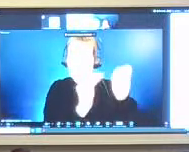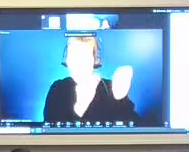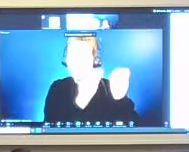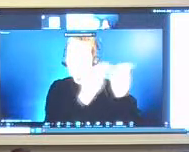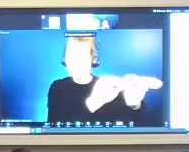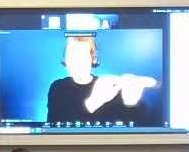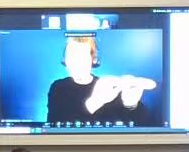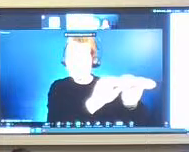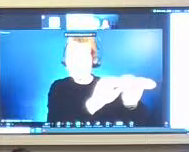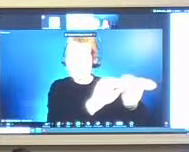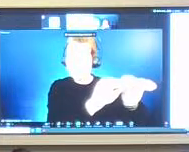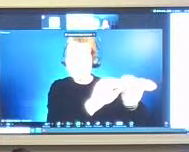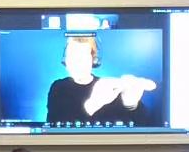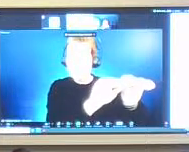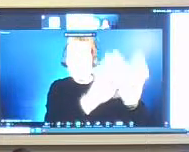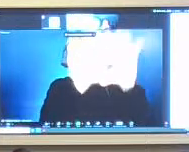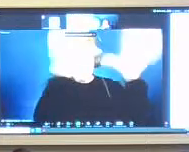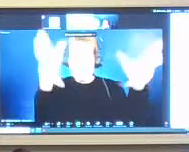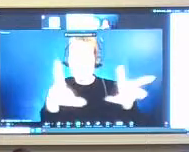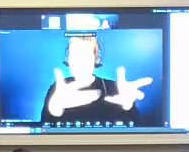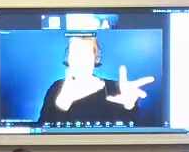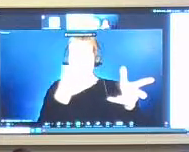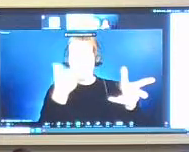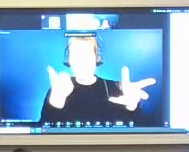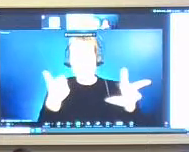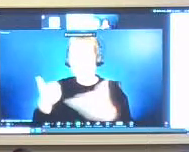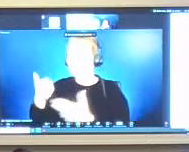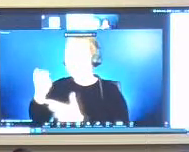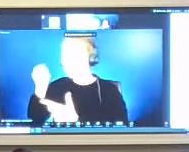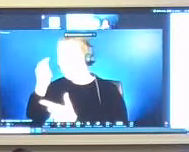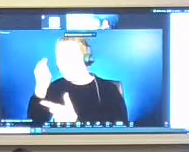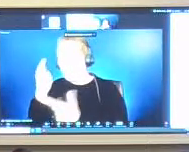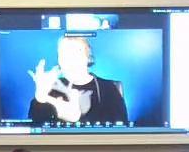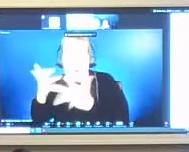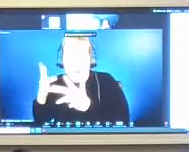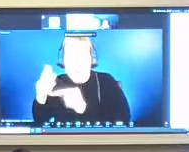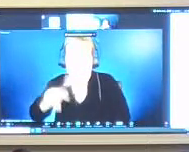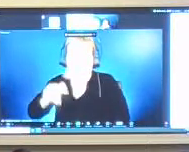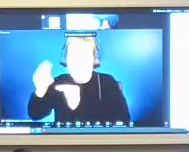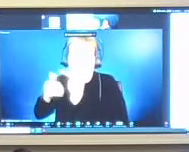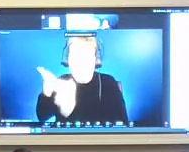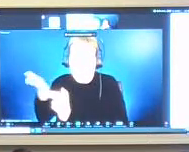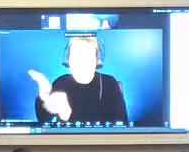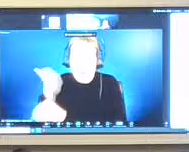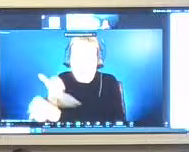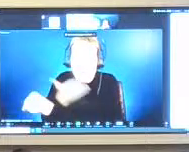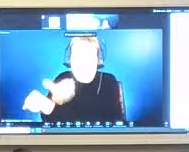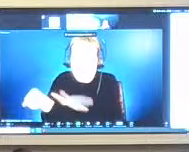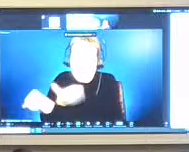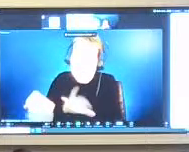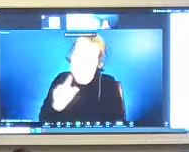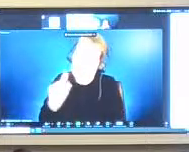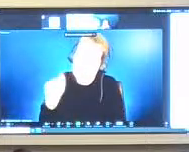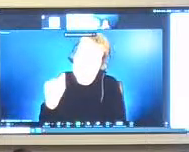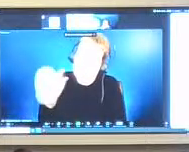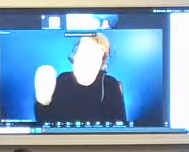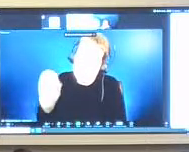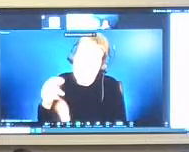with the 20% rule. And especially, you know, it could be, you know, mayor's always looking